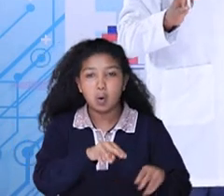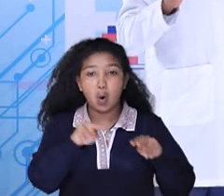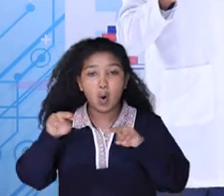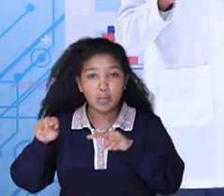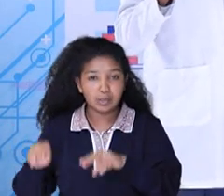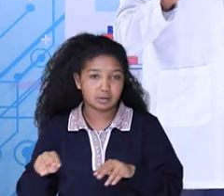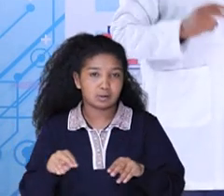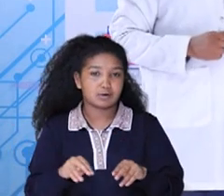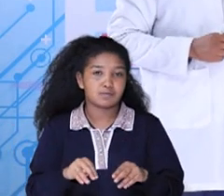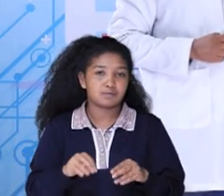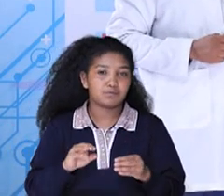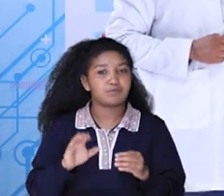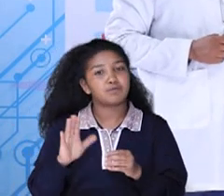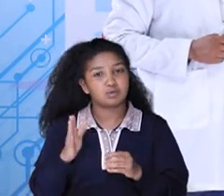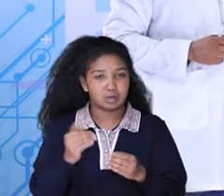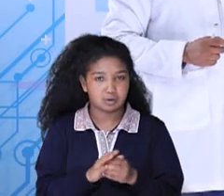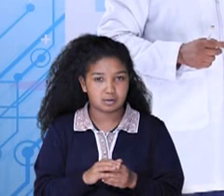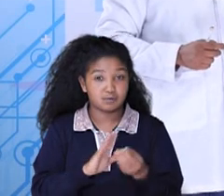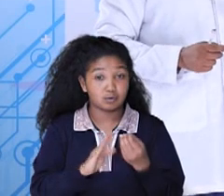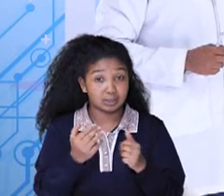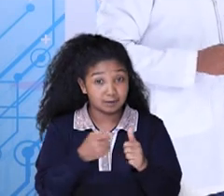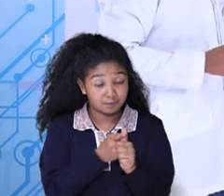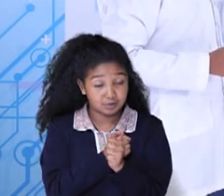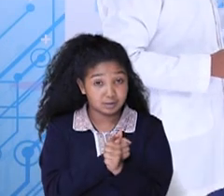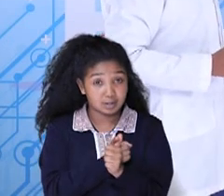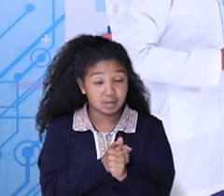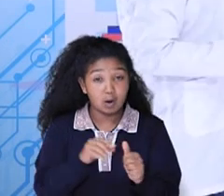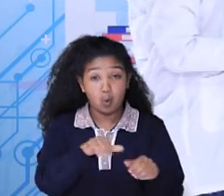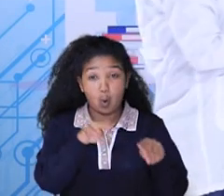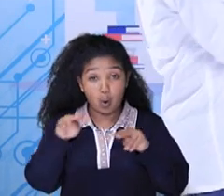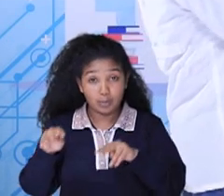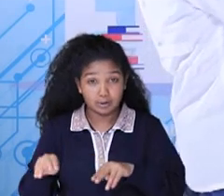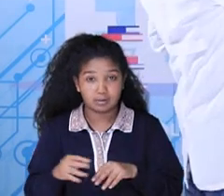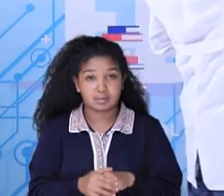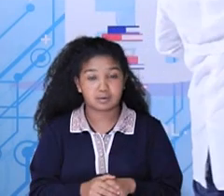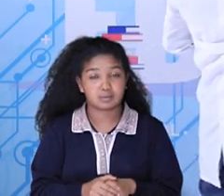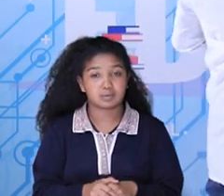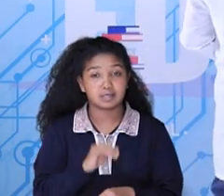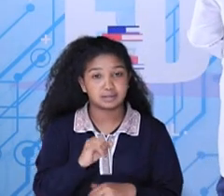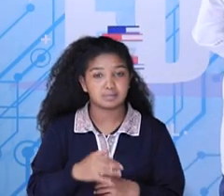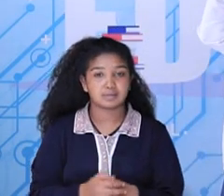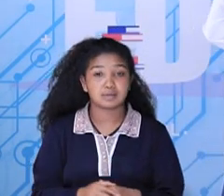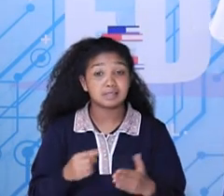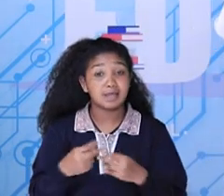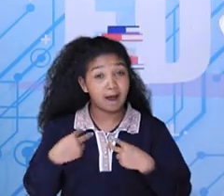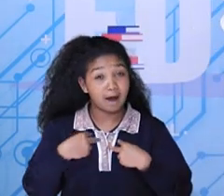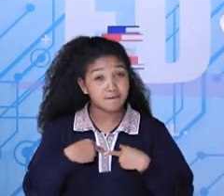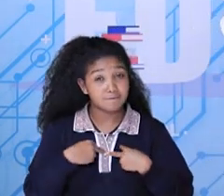characteristics or common features. The first common characteristic of primate is they